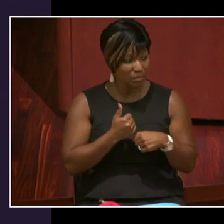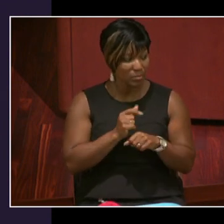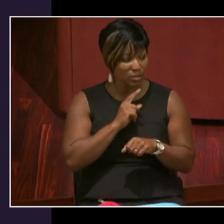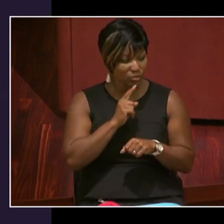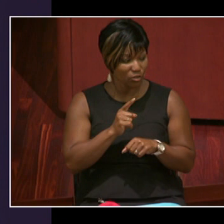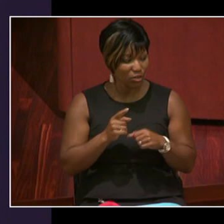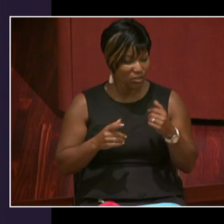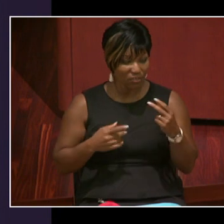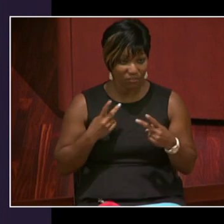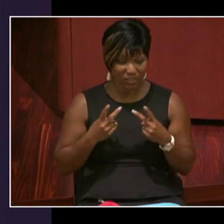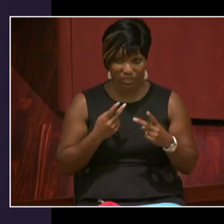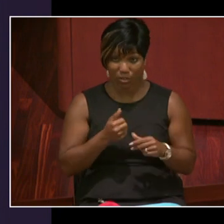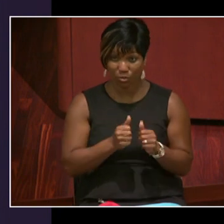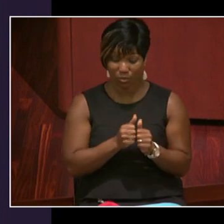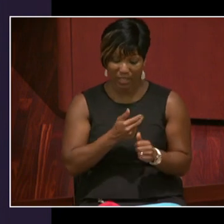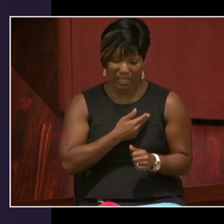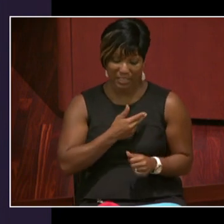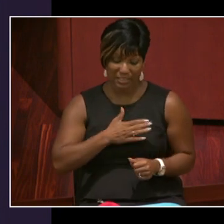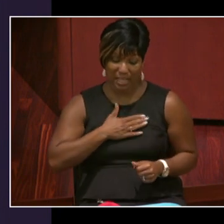one.